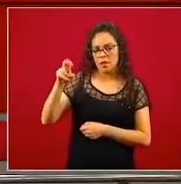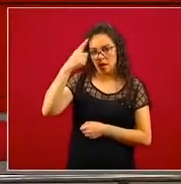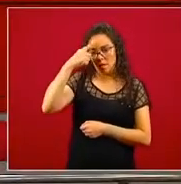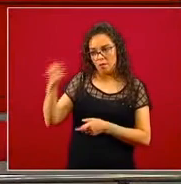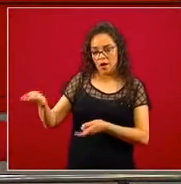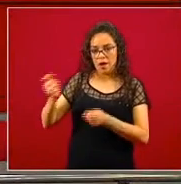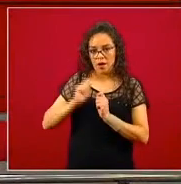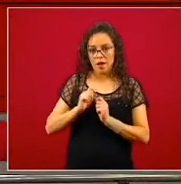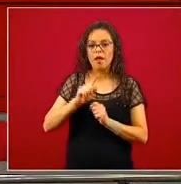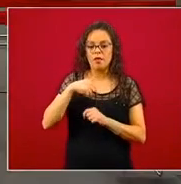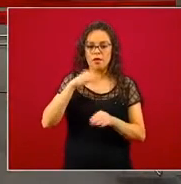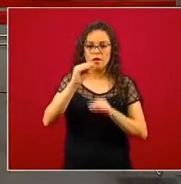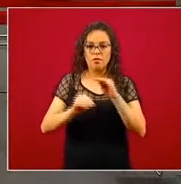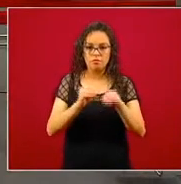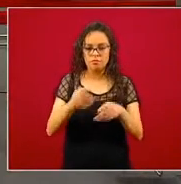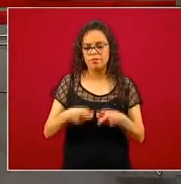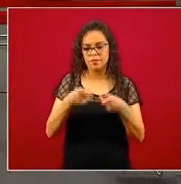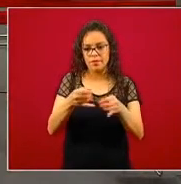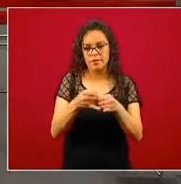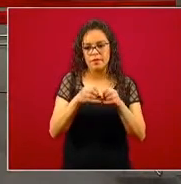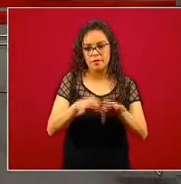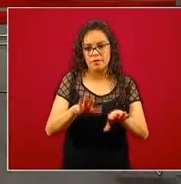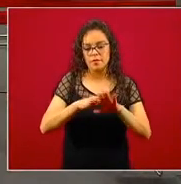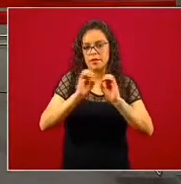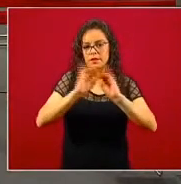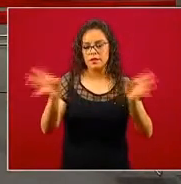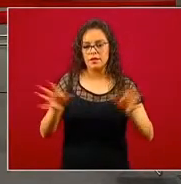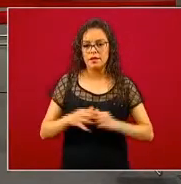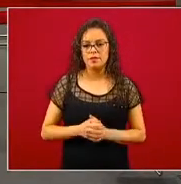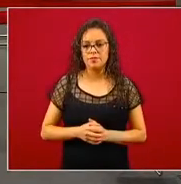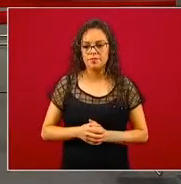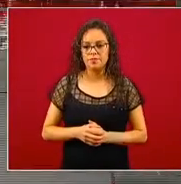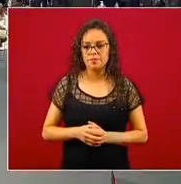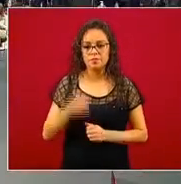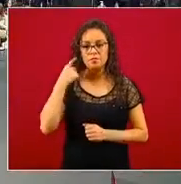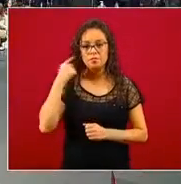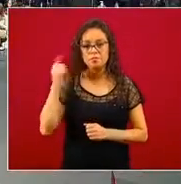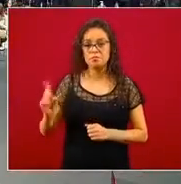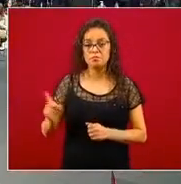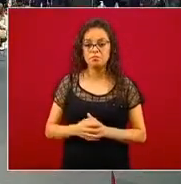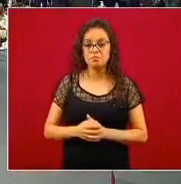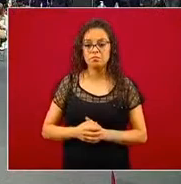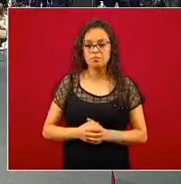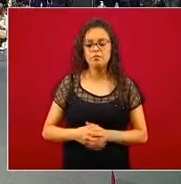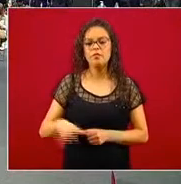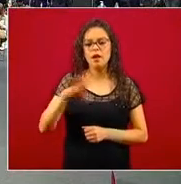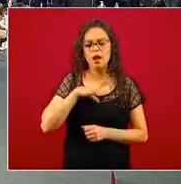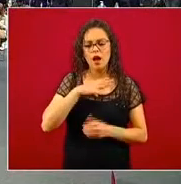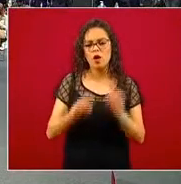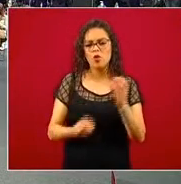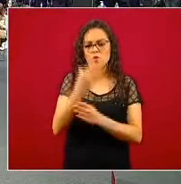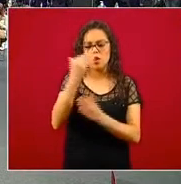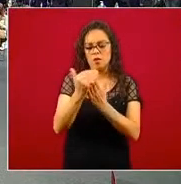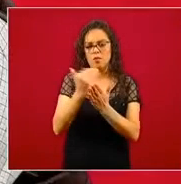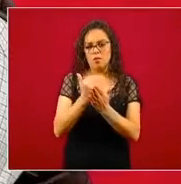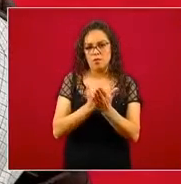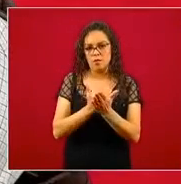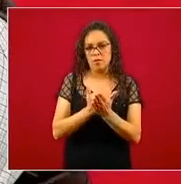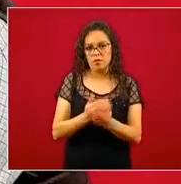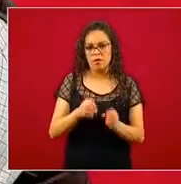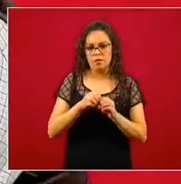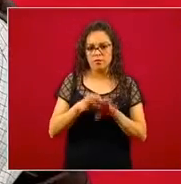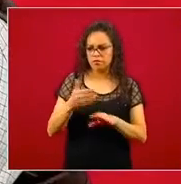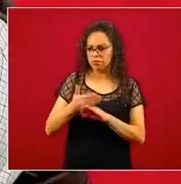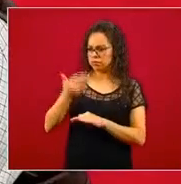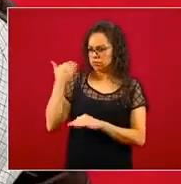are handled and are more clear for Mexico City, because this is an intervention